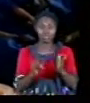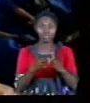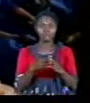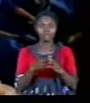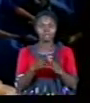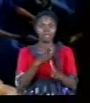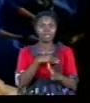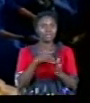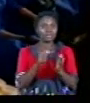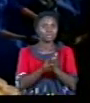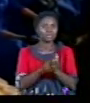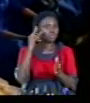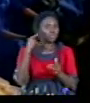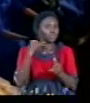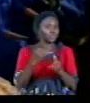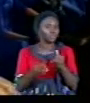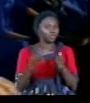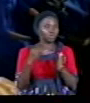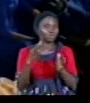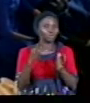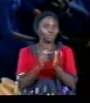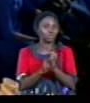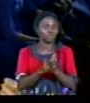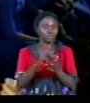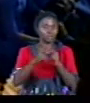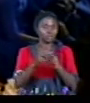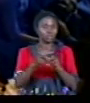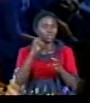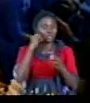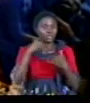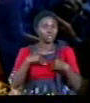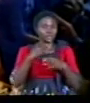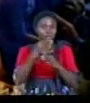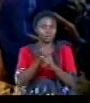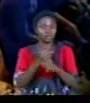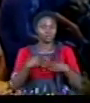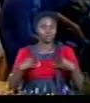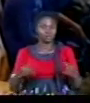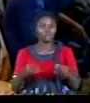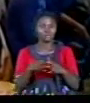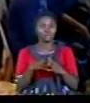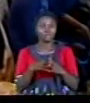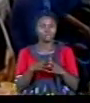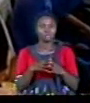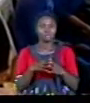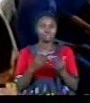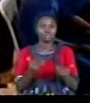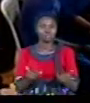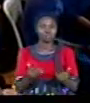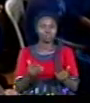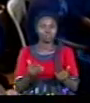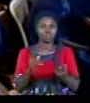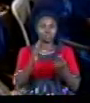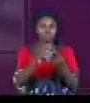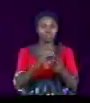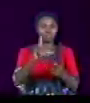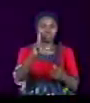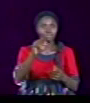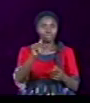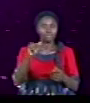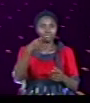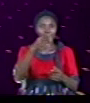that problem. He received his healing, and now he is whole. We'll take you to Lagos State. The picture on your screen, the lady